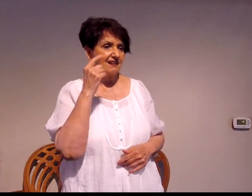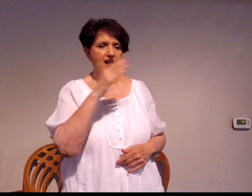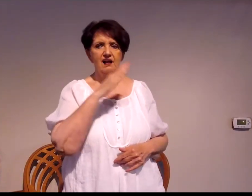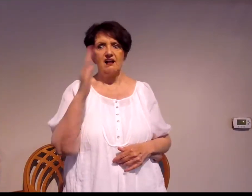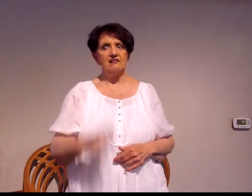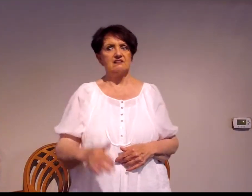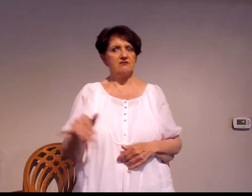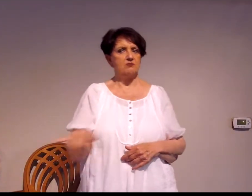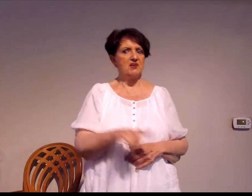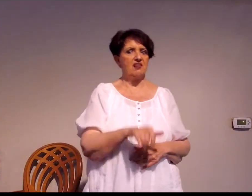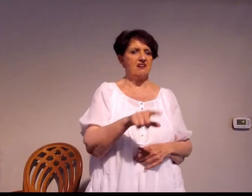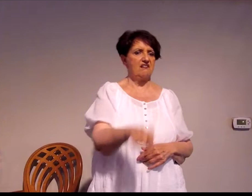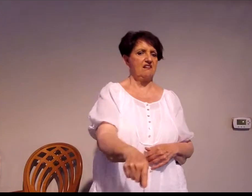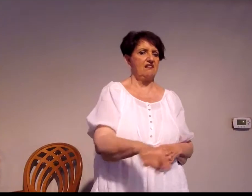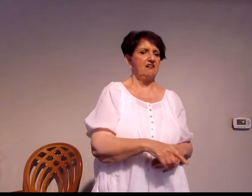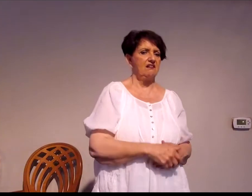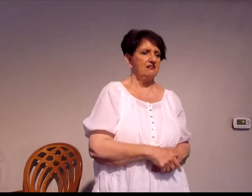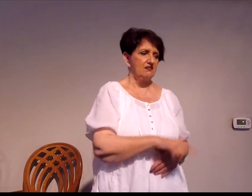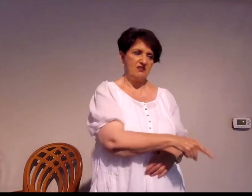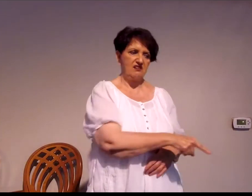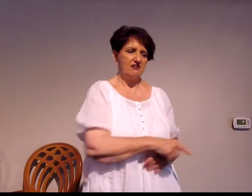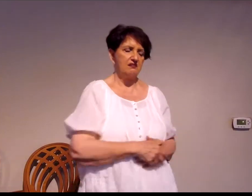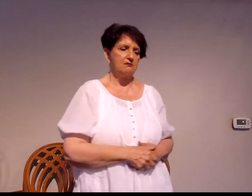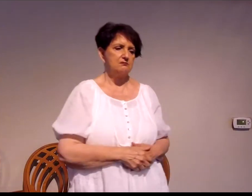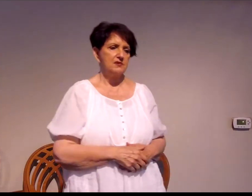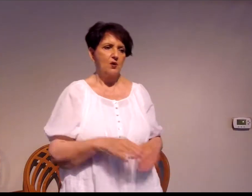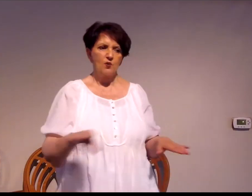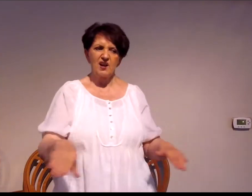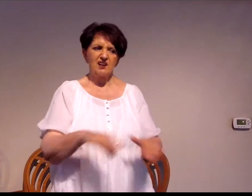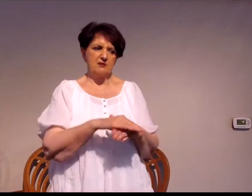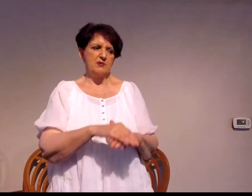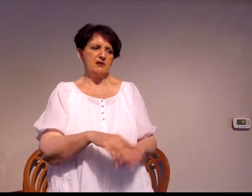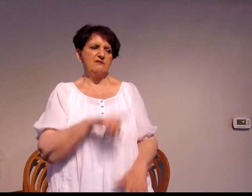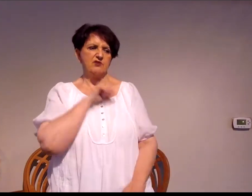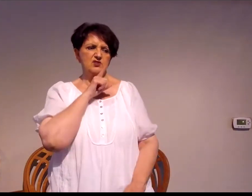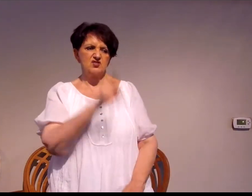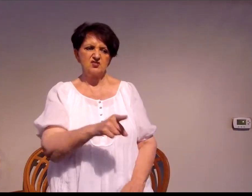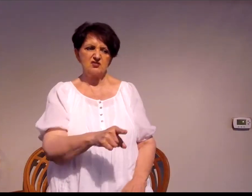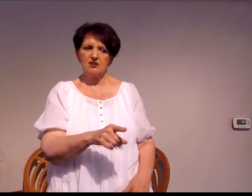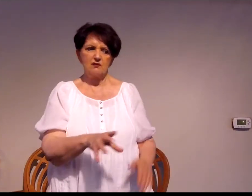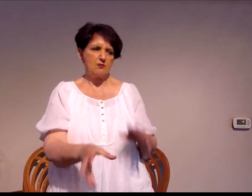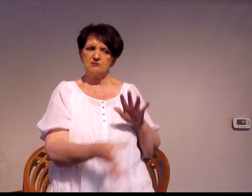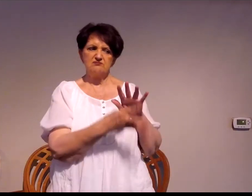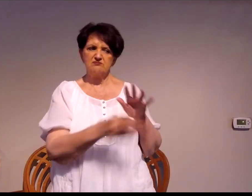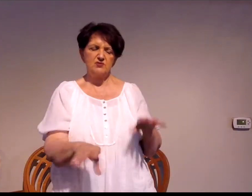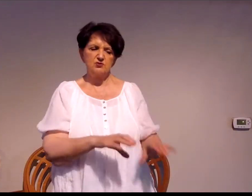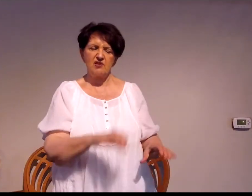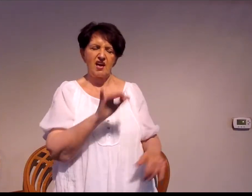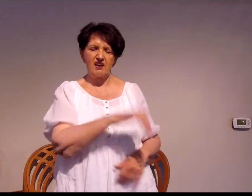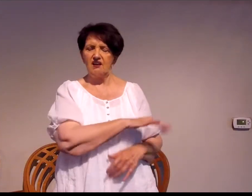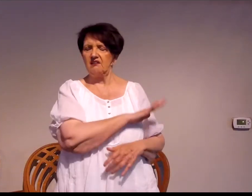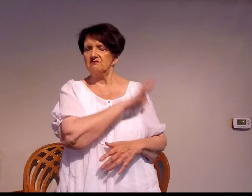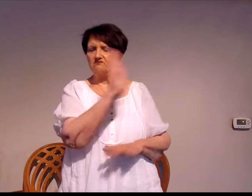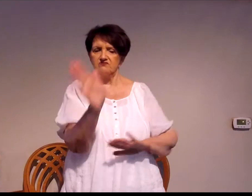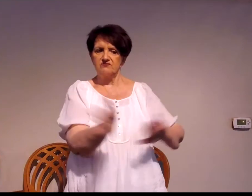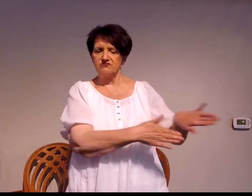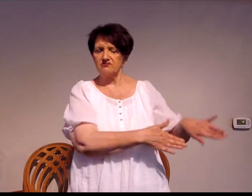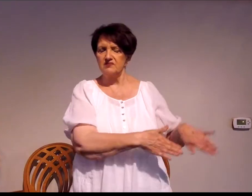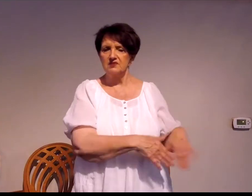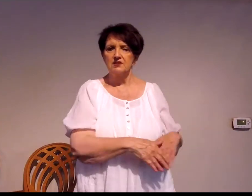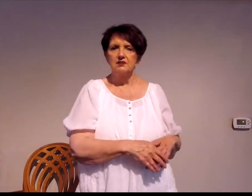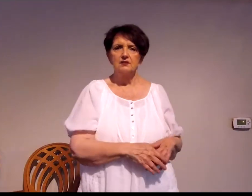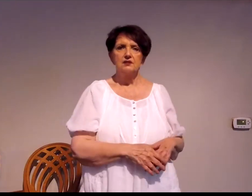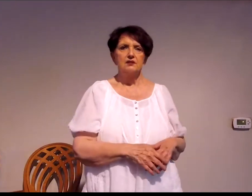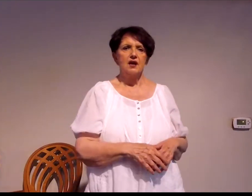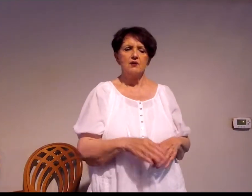like her or him. When I get married, for sure, I'm not going to do that," right? I would never treat